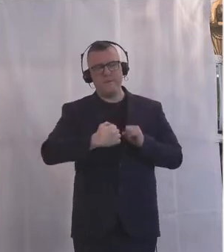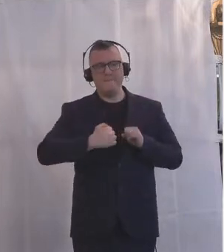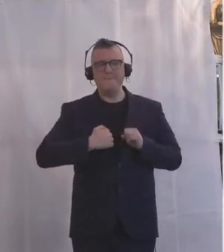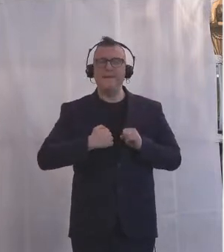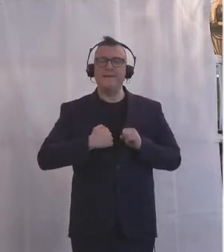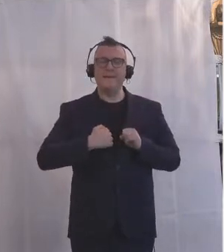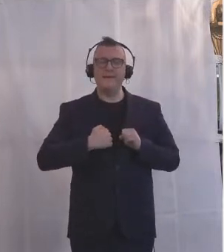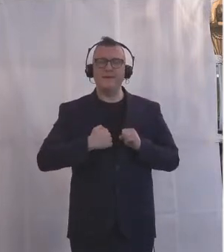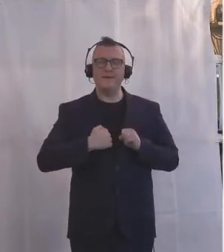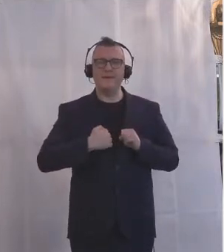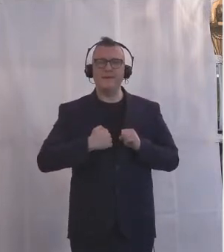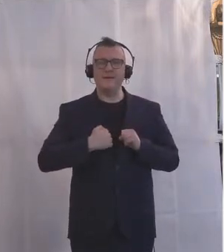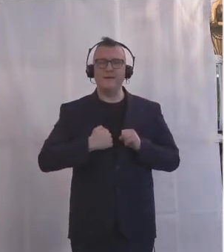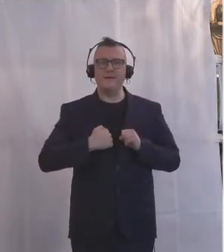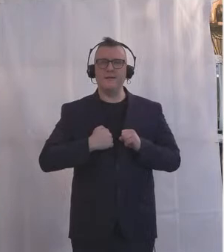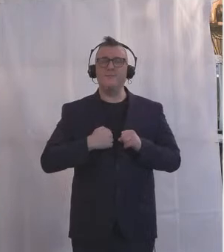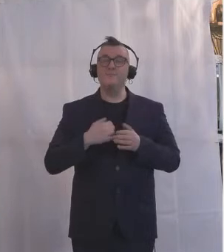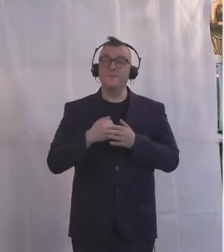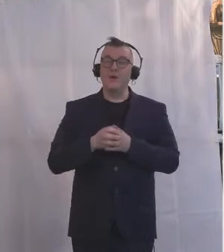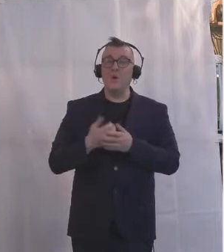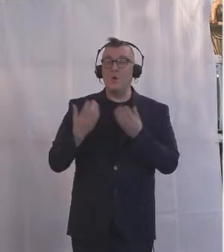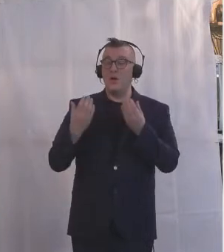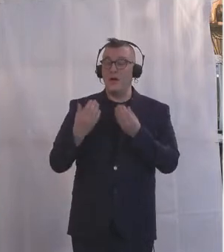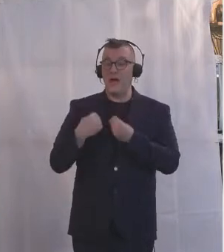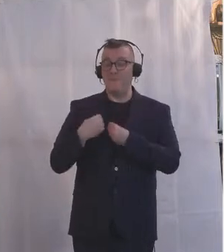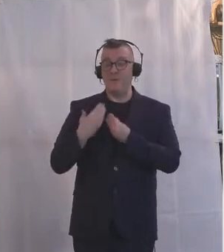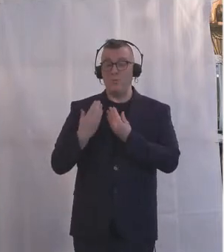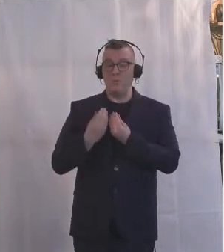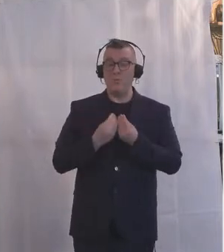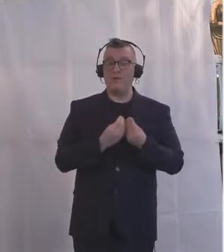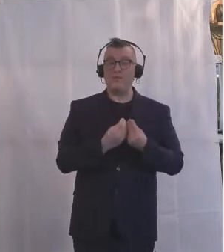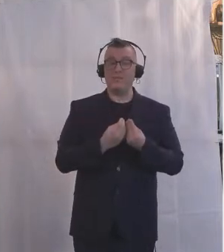have to say that I actually went with my spider